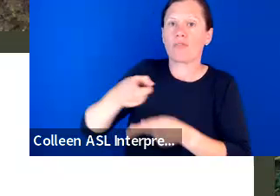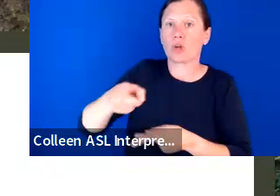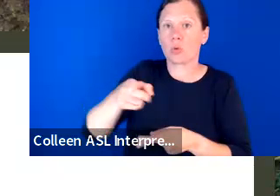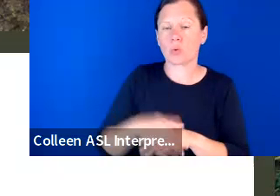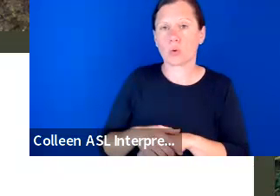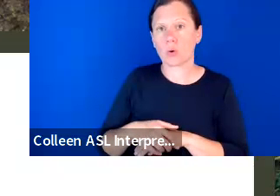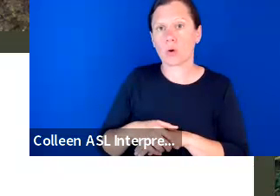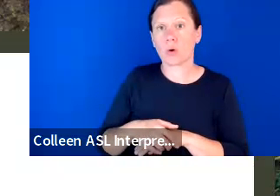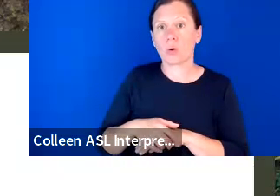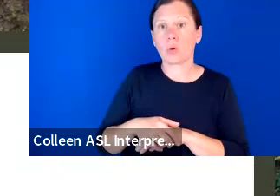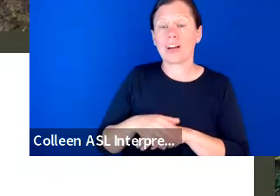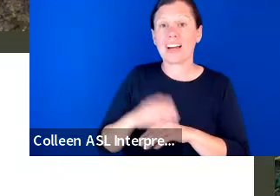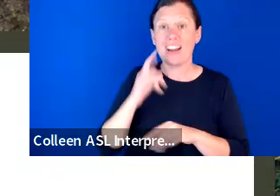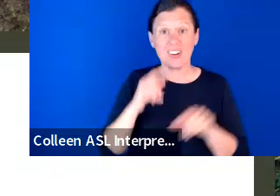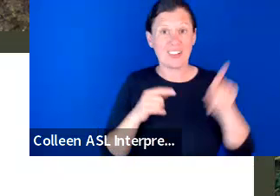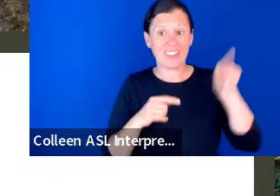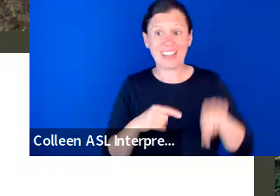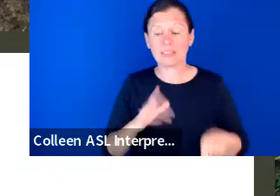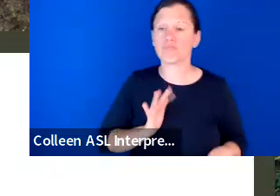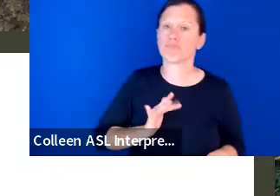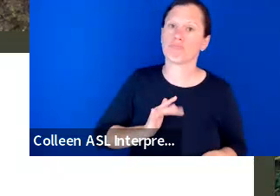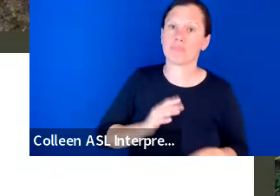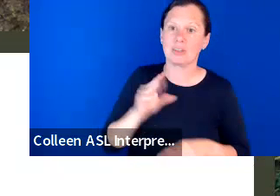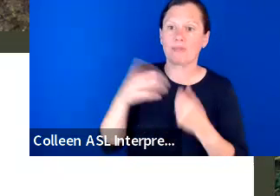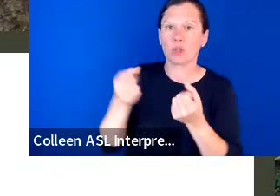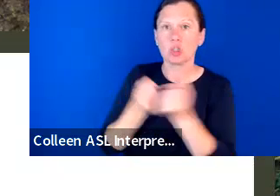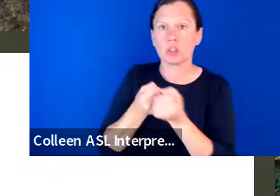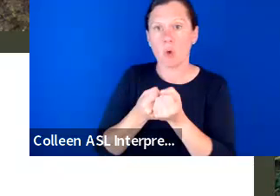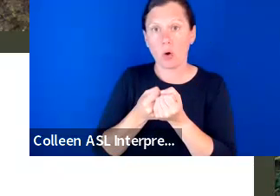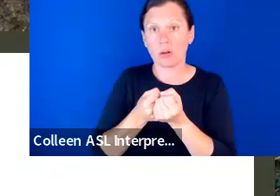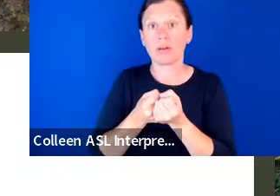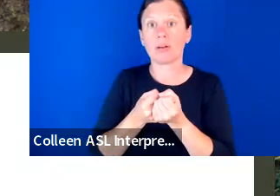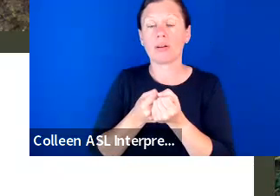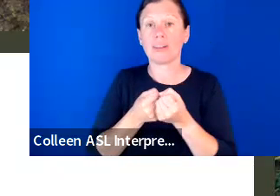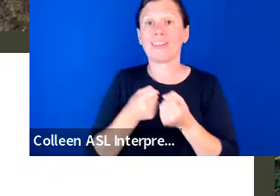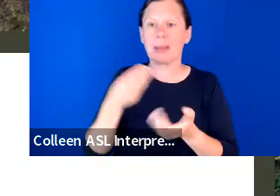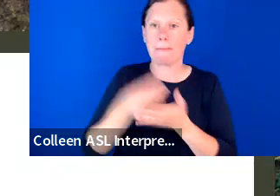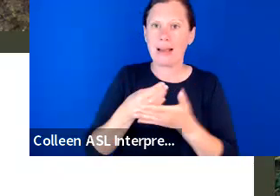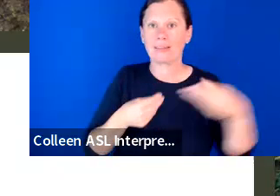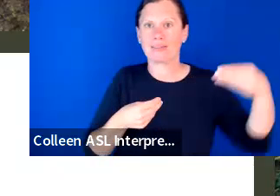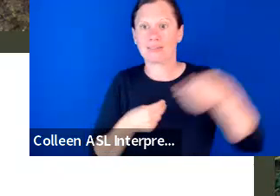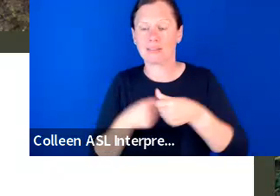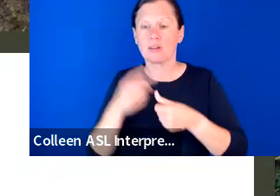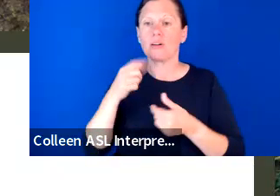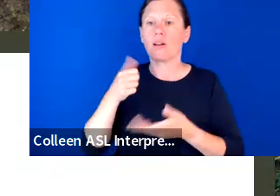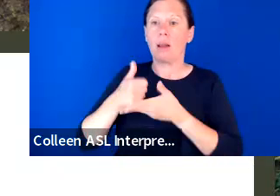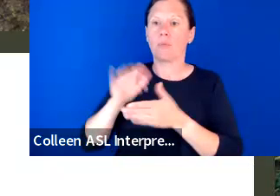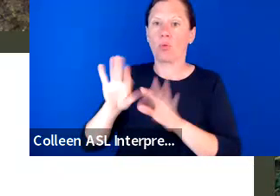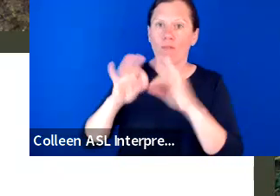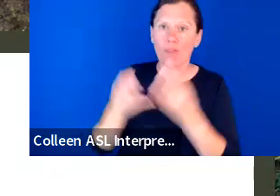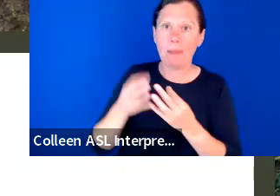provide. There'll be financial benefits for families and communities when beneficiaries choose to make a loved one a paid